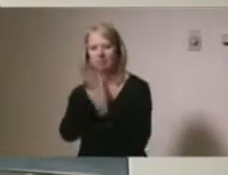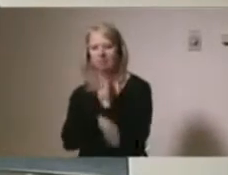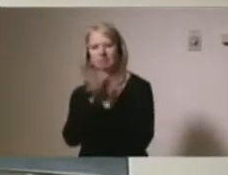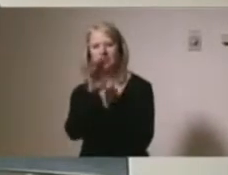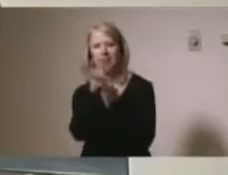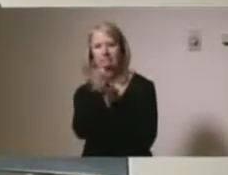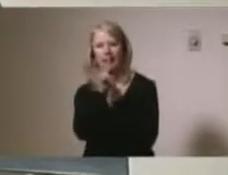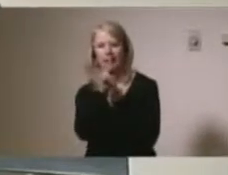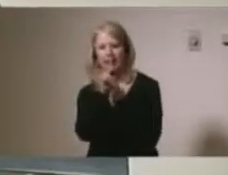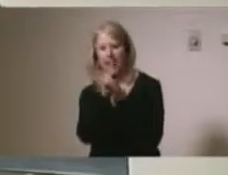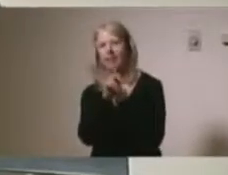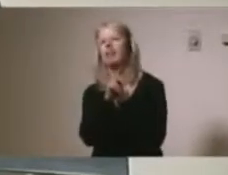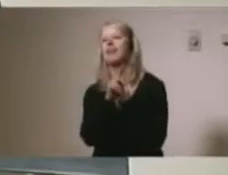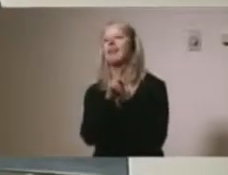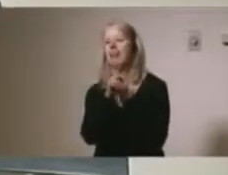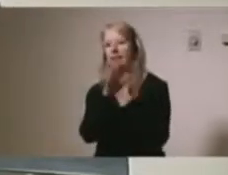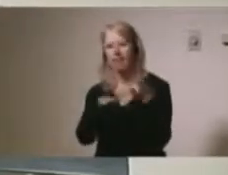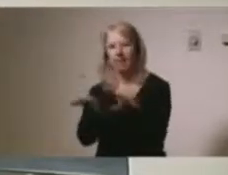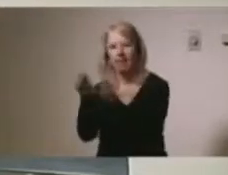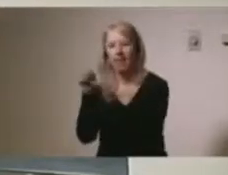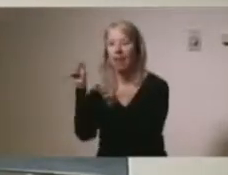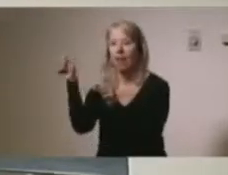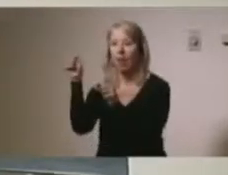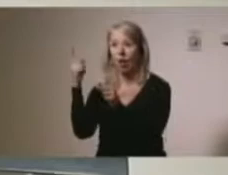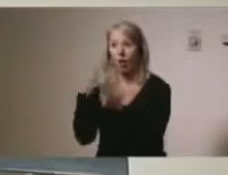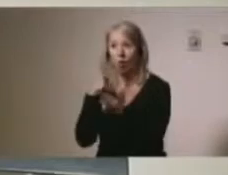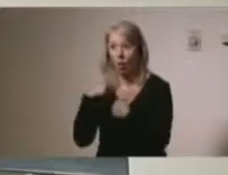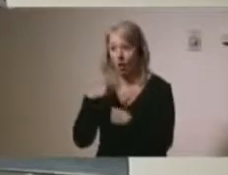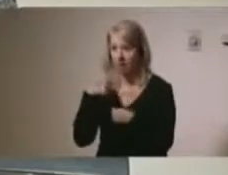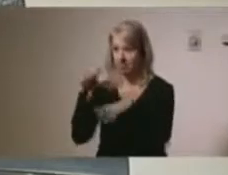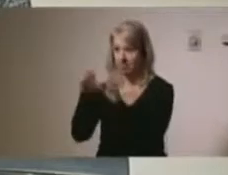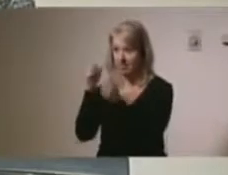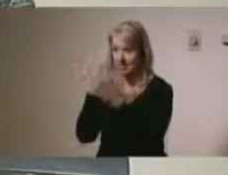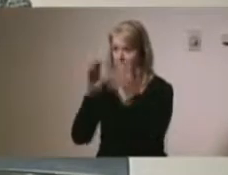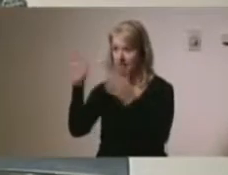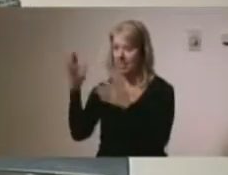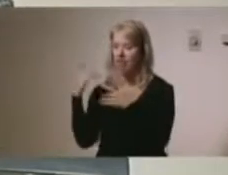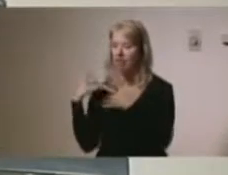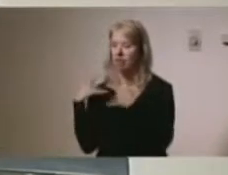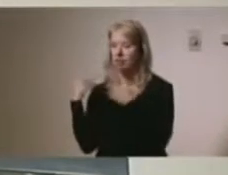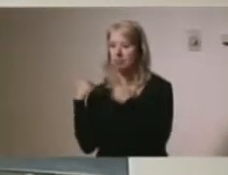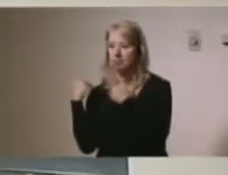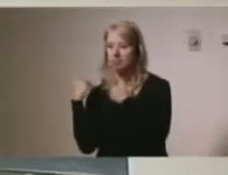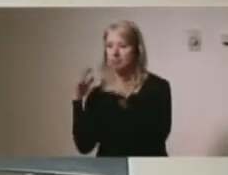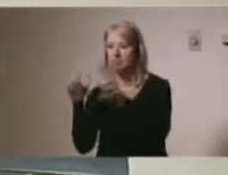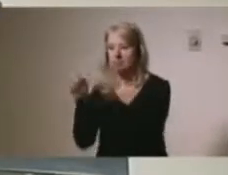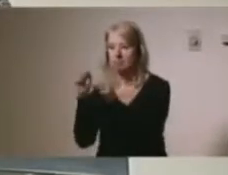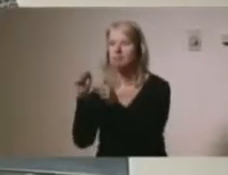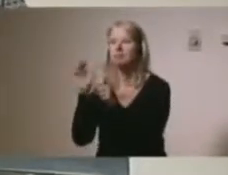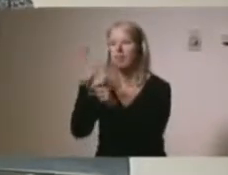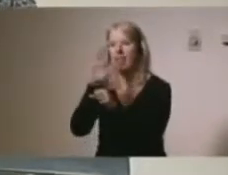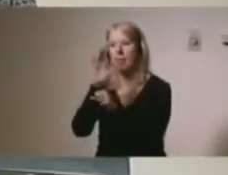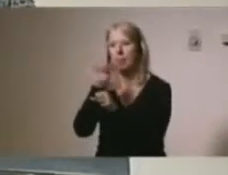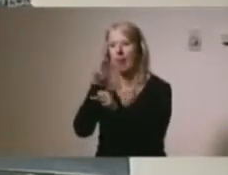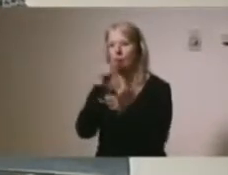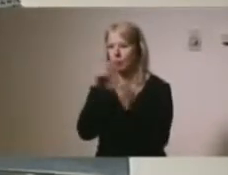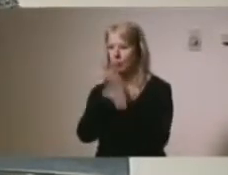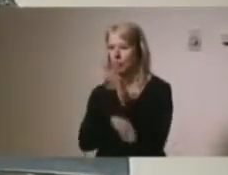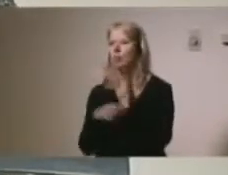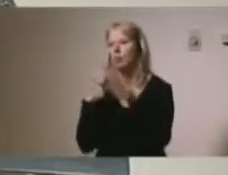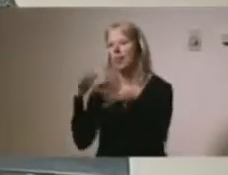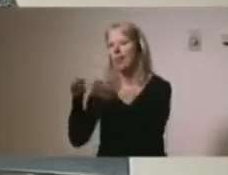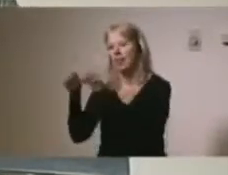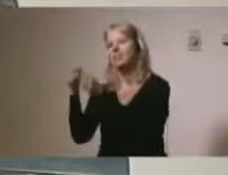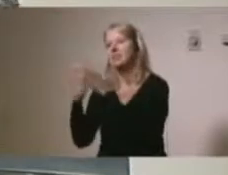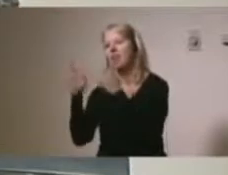government ordered us to take over some of the activities of the bankrupt Dexia Bank. Another